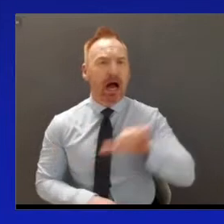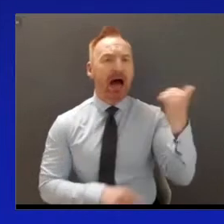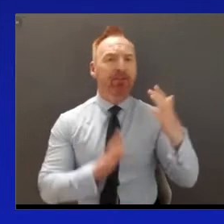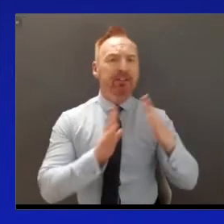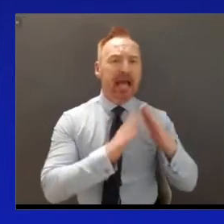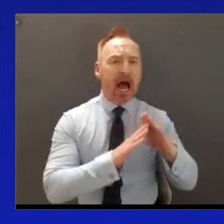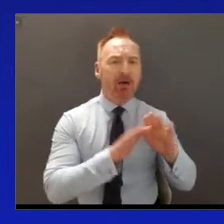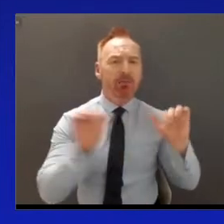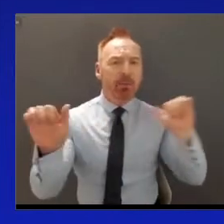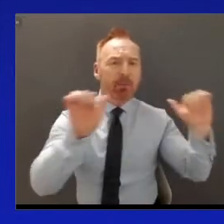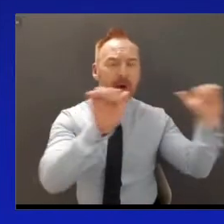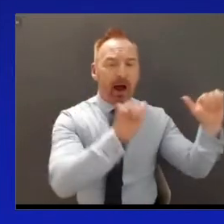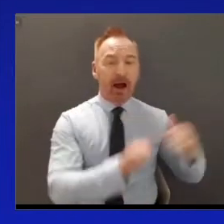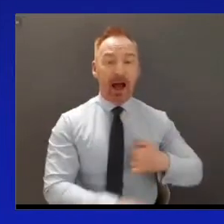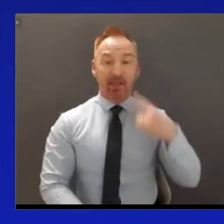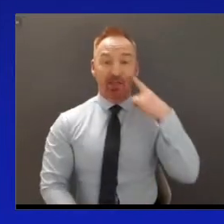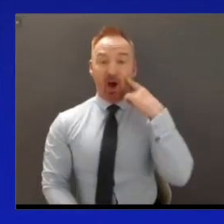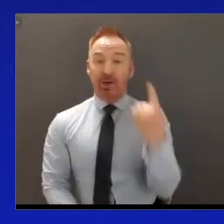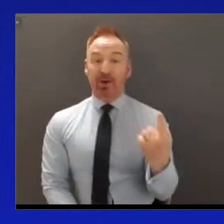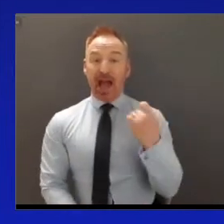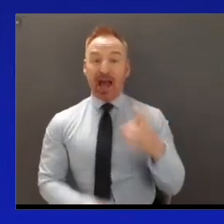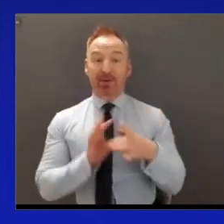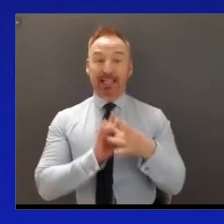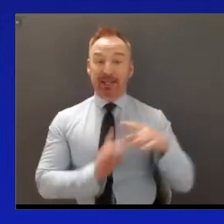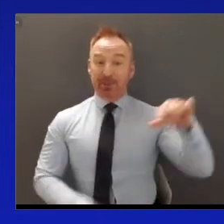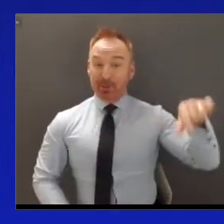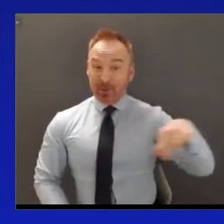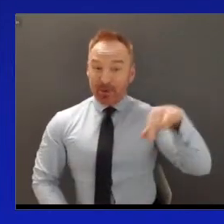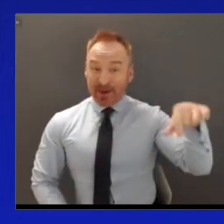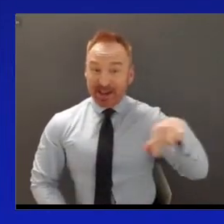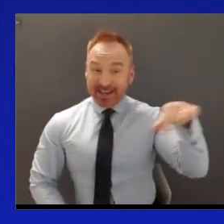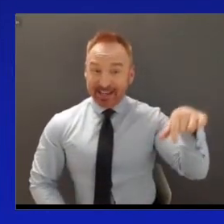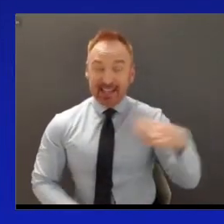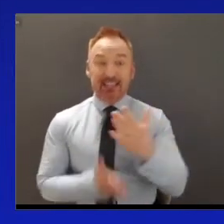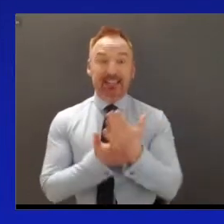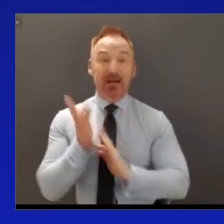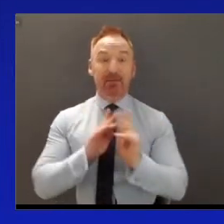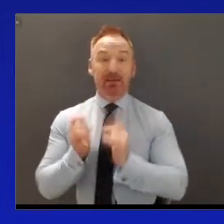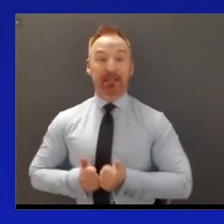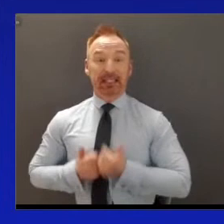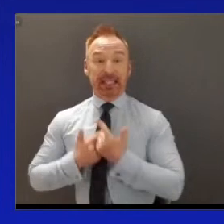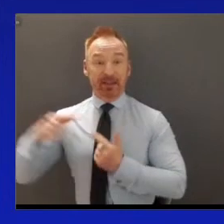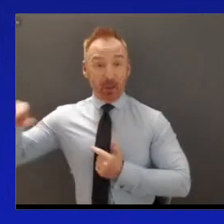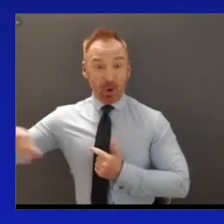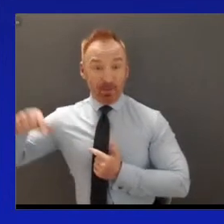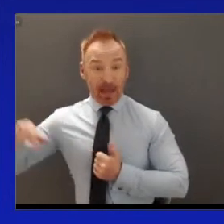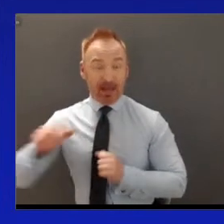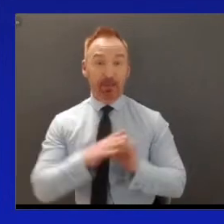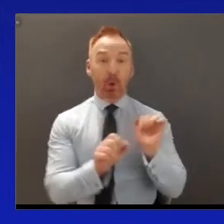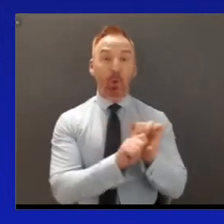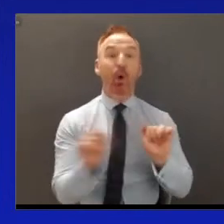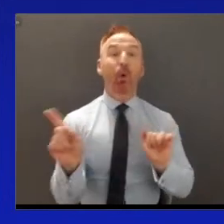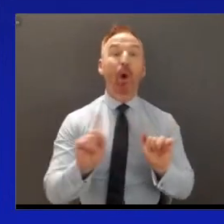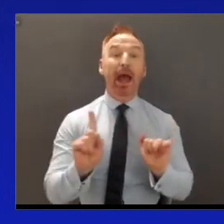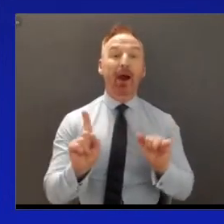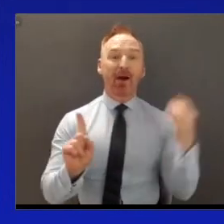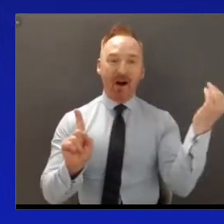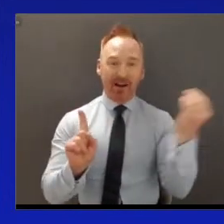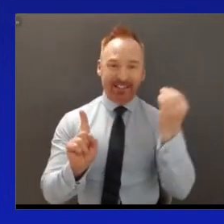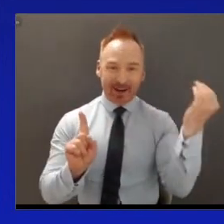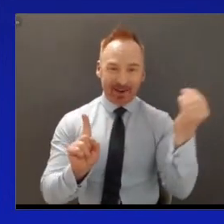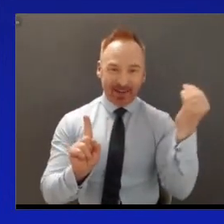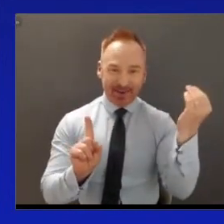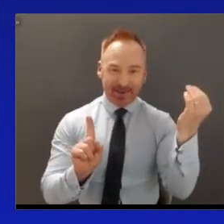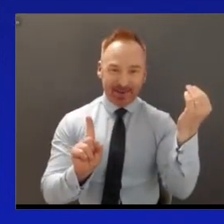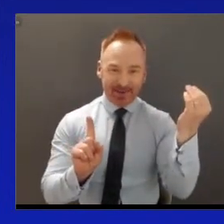long-term care staff that live in Quebec and work in Ontario. And so we vaccinated them to protect our Ontario residents because they were working in